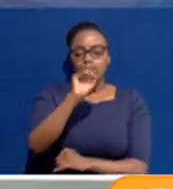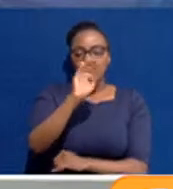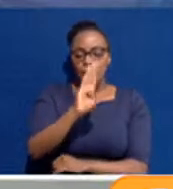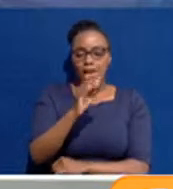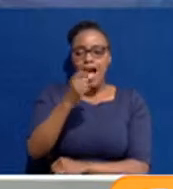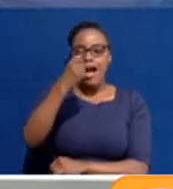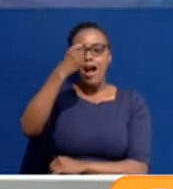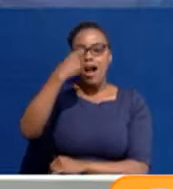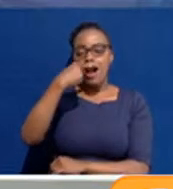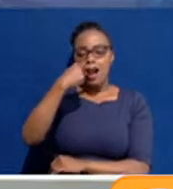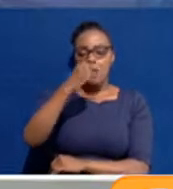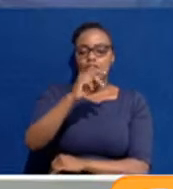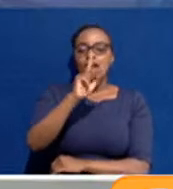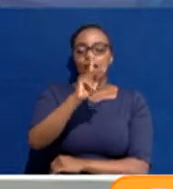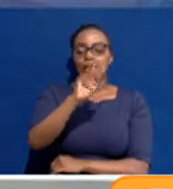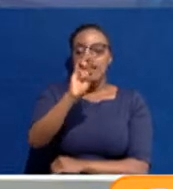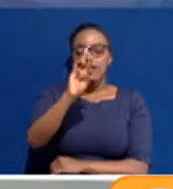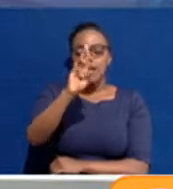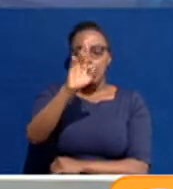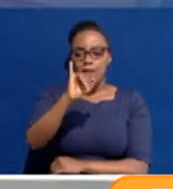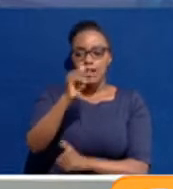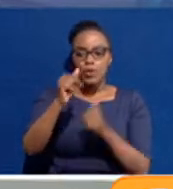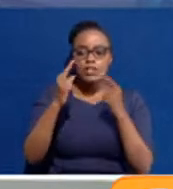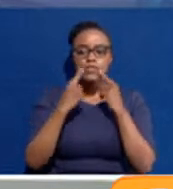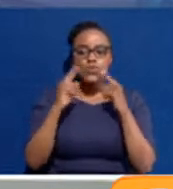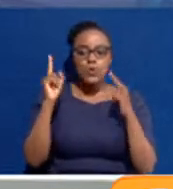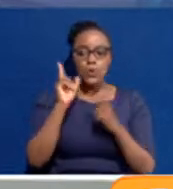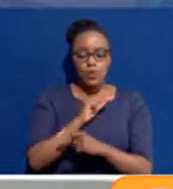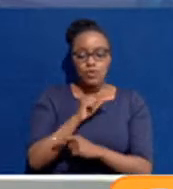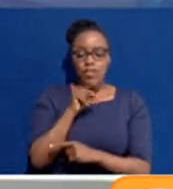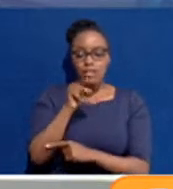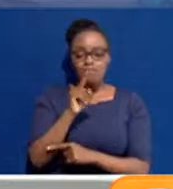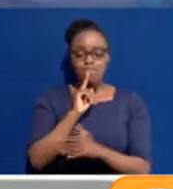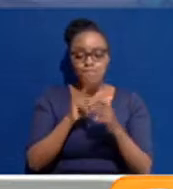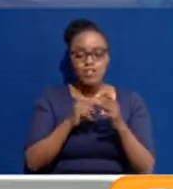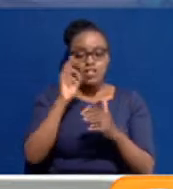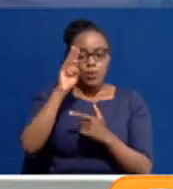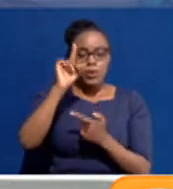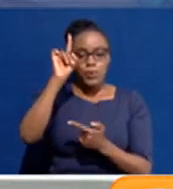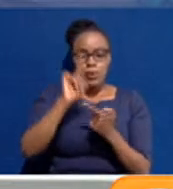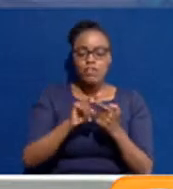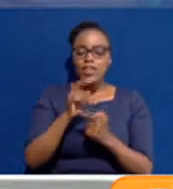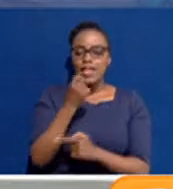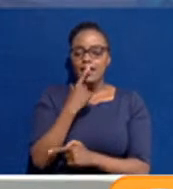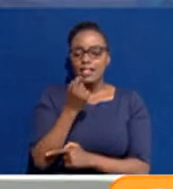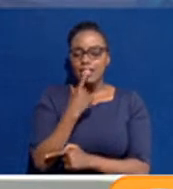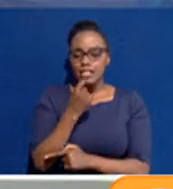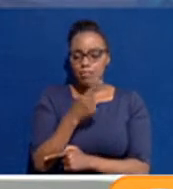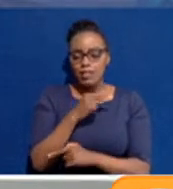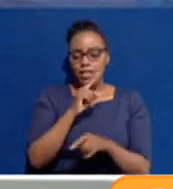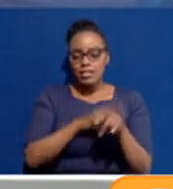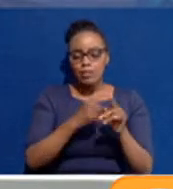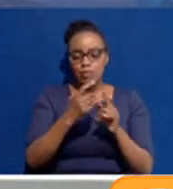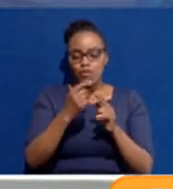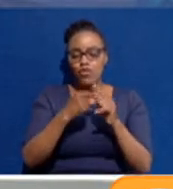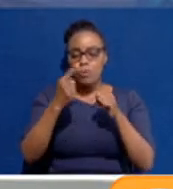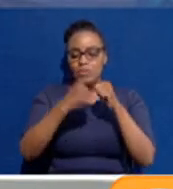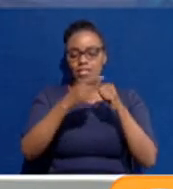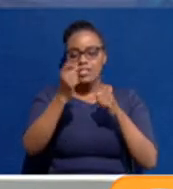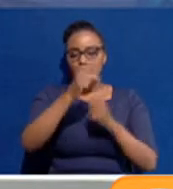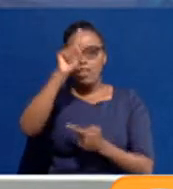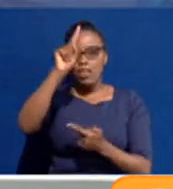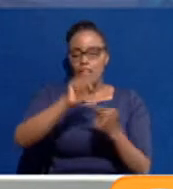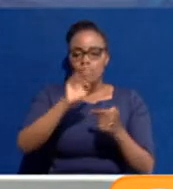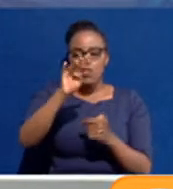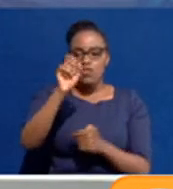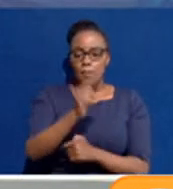vaccines. The Kenya Medical Research Institute that released the new regimen says it will reduce the treatment period from 6 months to 4 months. The